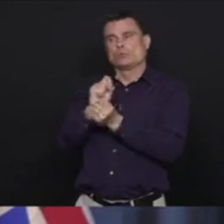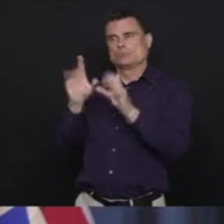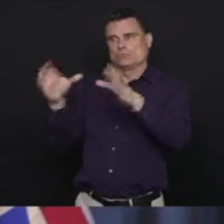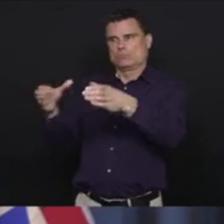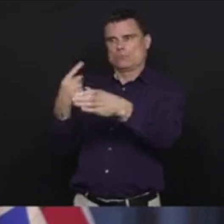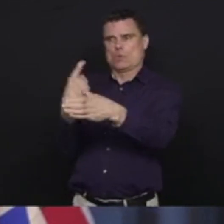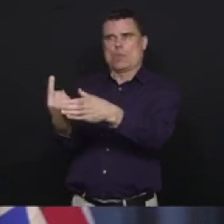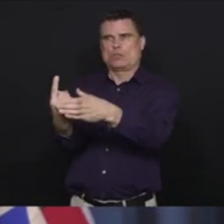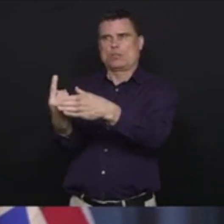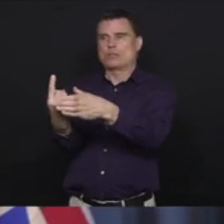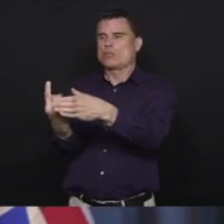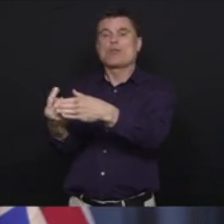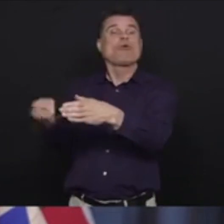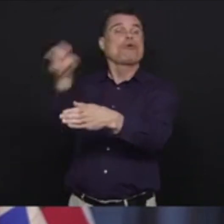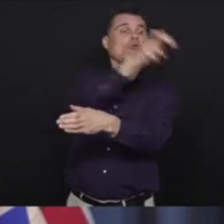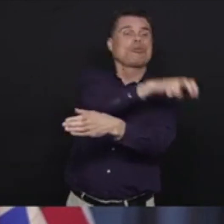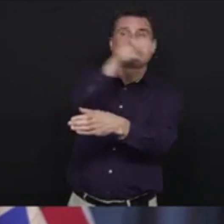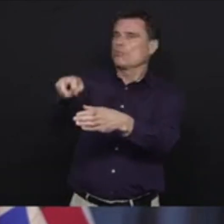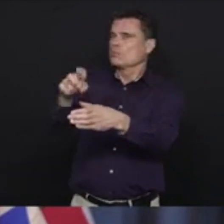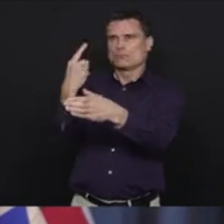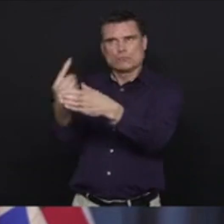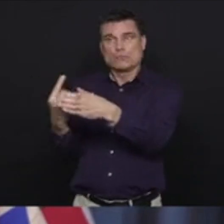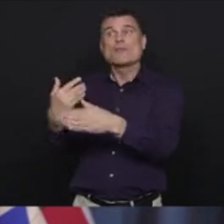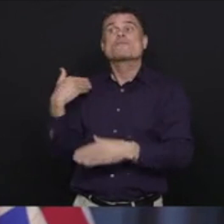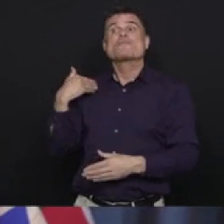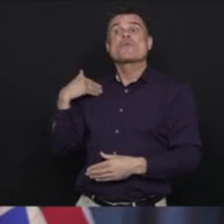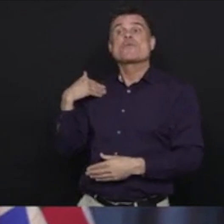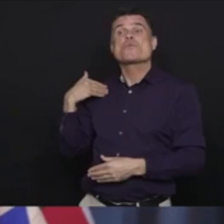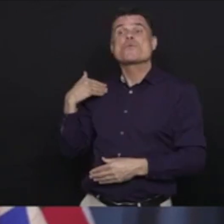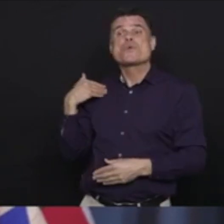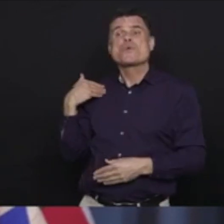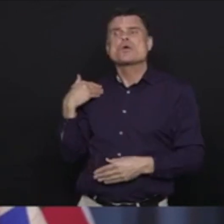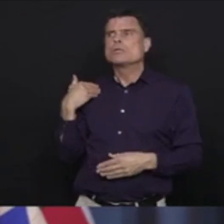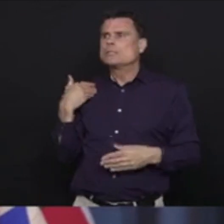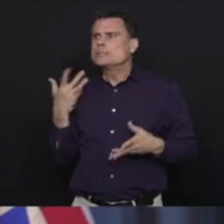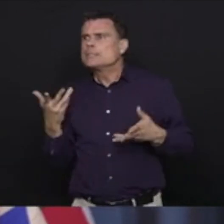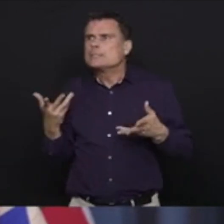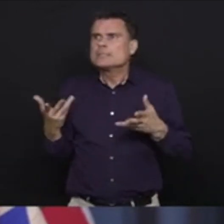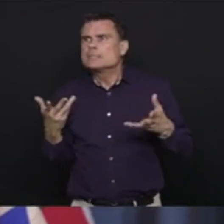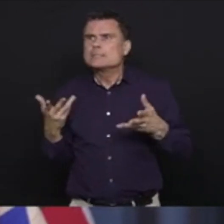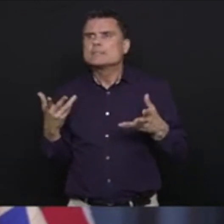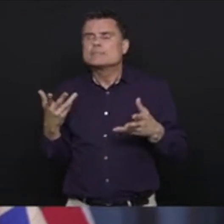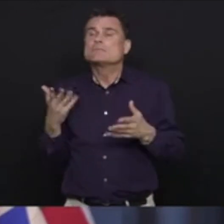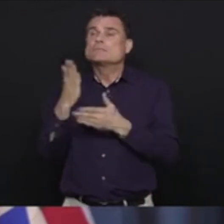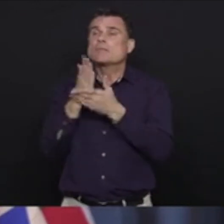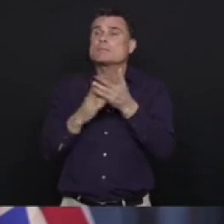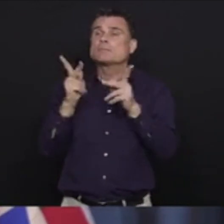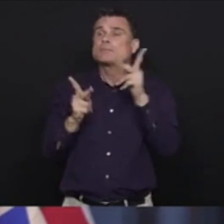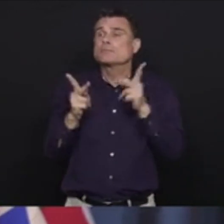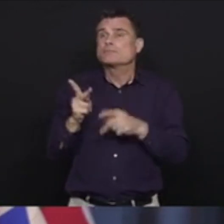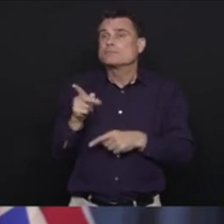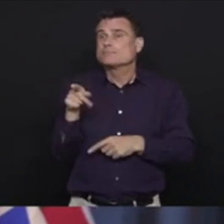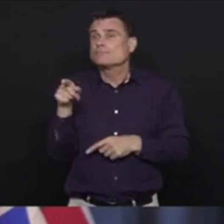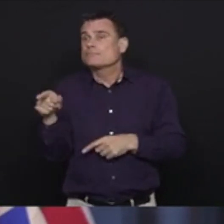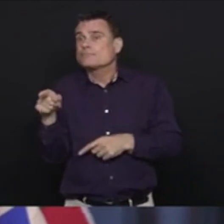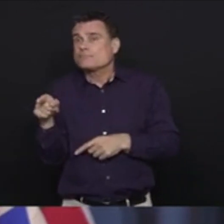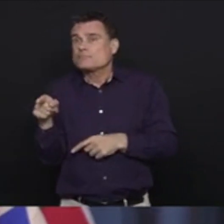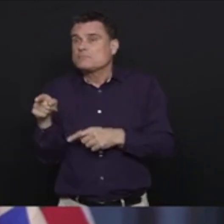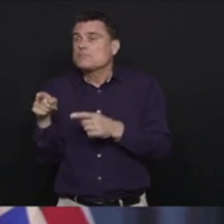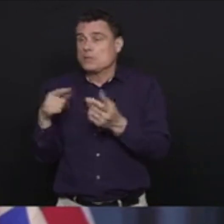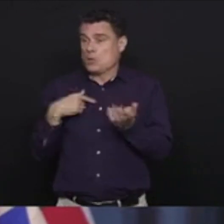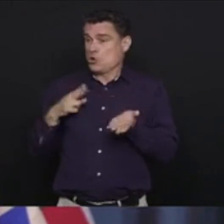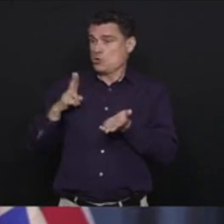multiple places. So right now, for the pandemic, we are taking a really important initiative across the